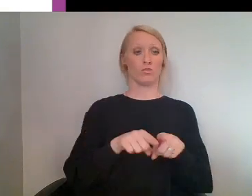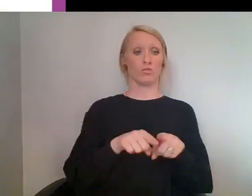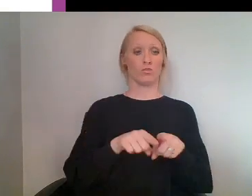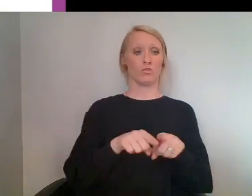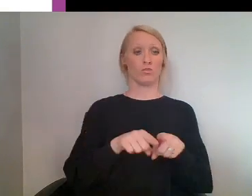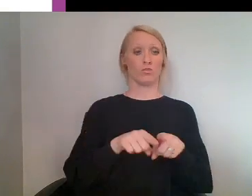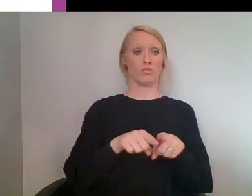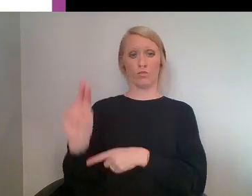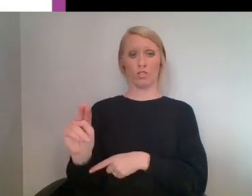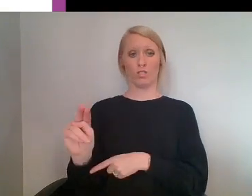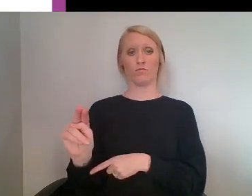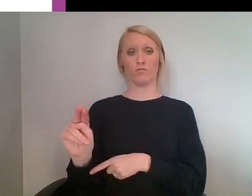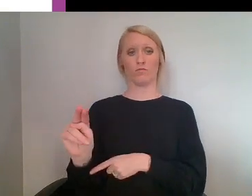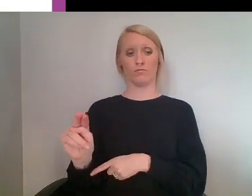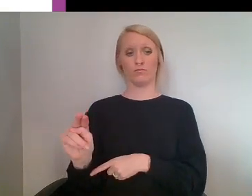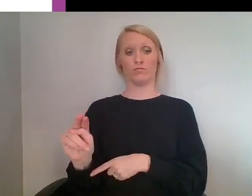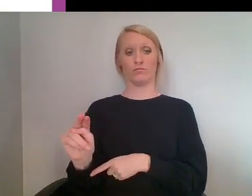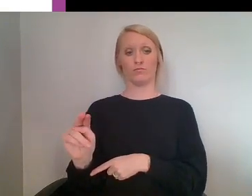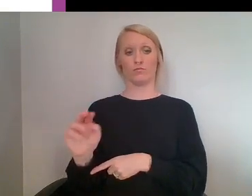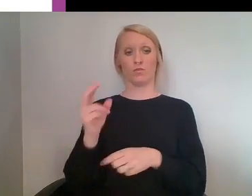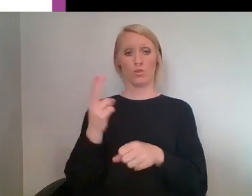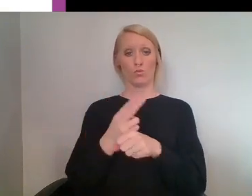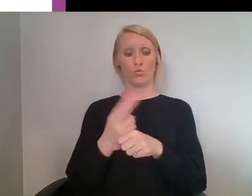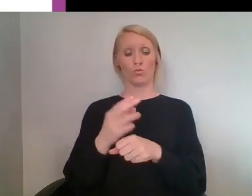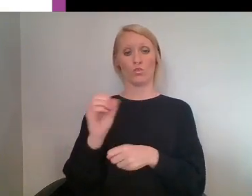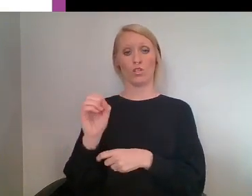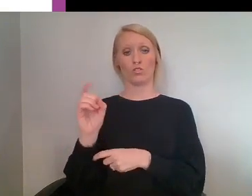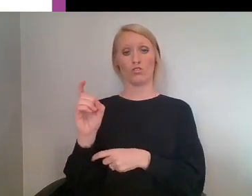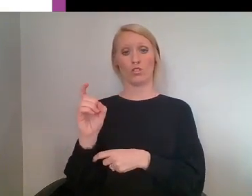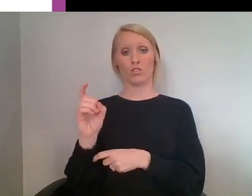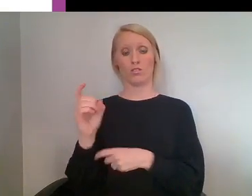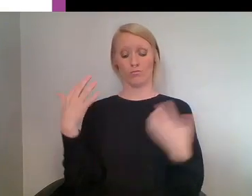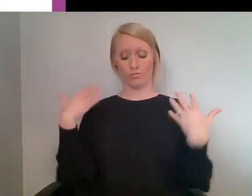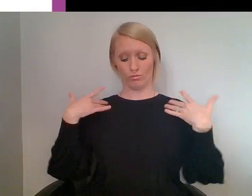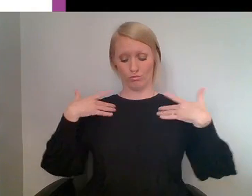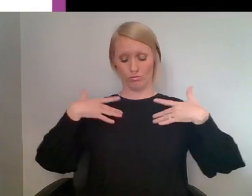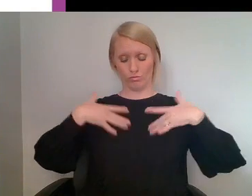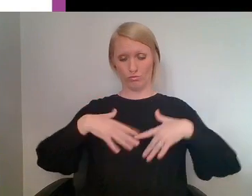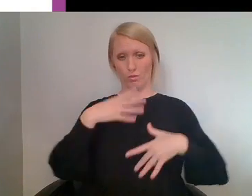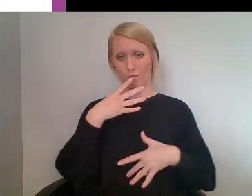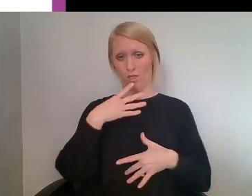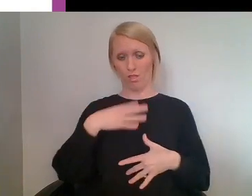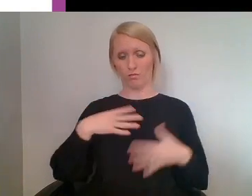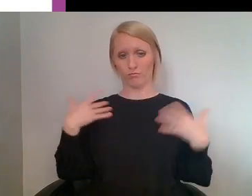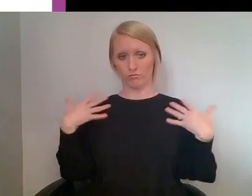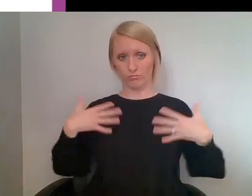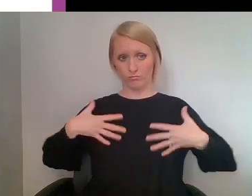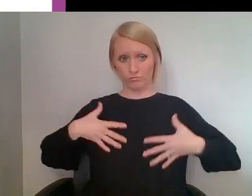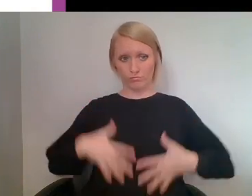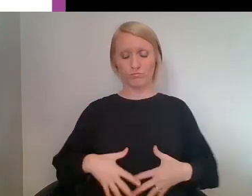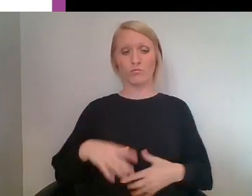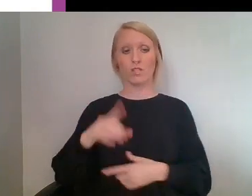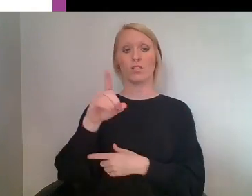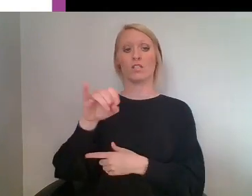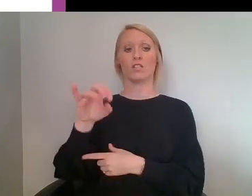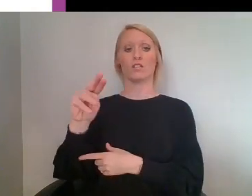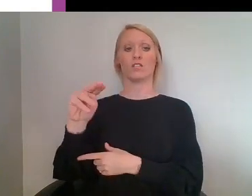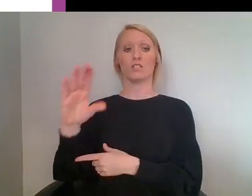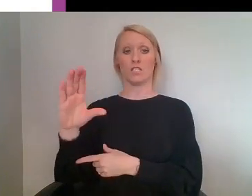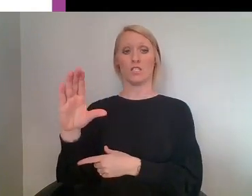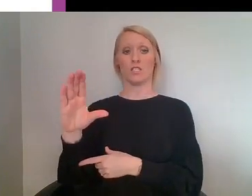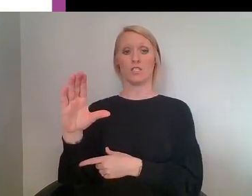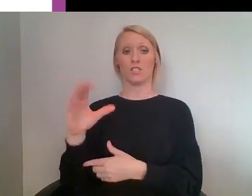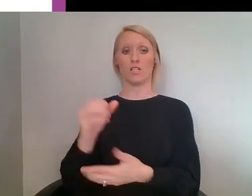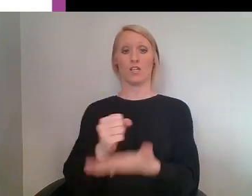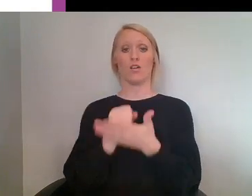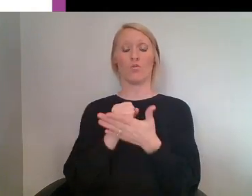animal-based proteins, and that's used to carry oxygen through our blood. Zinc, which is necessary for biochemical reactions and helps the immune system